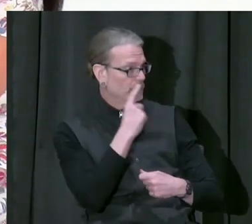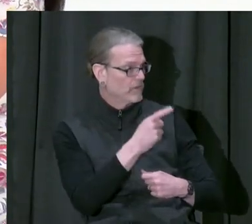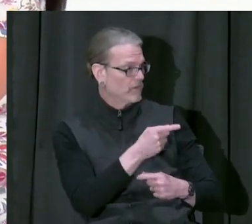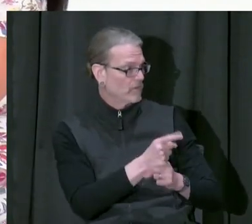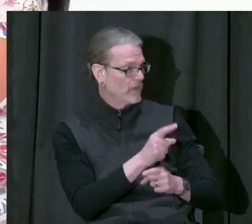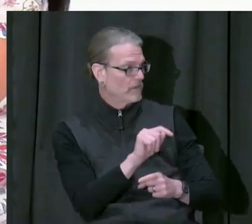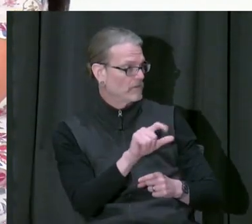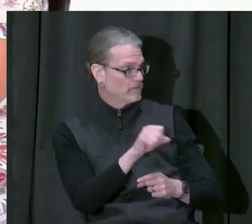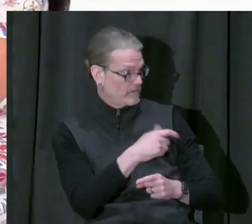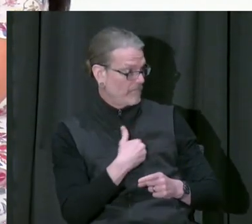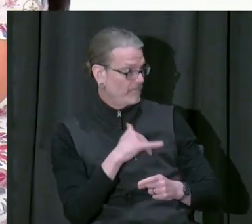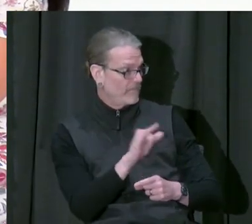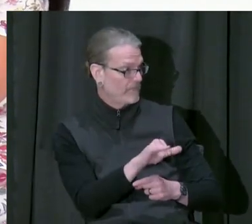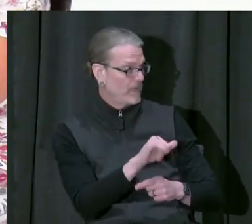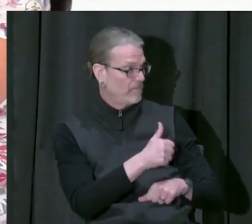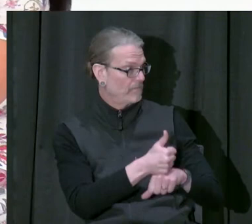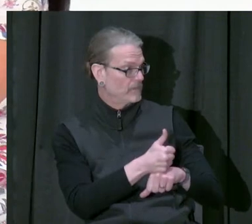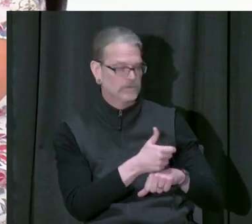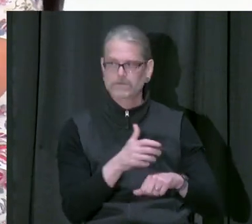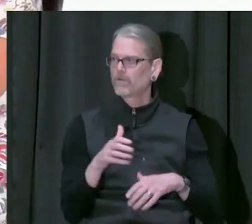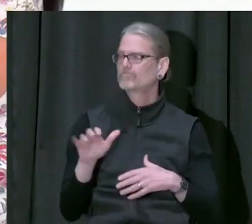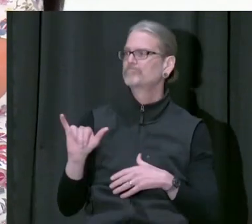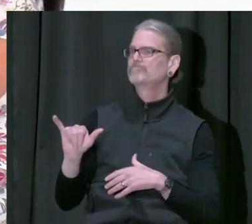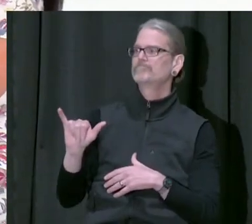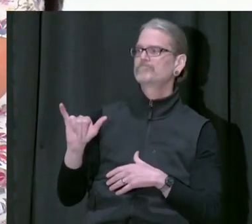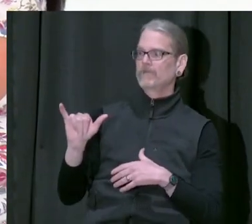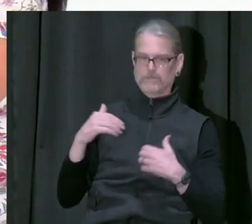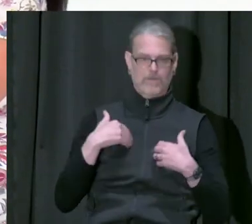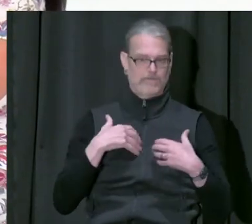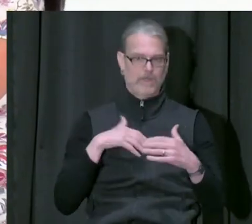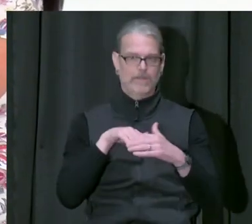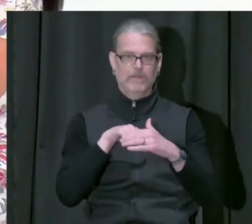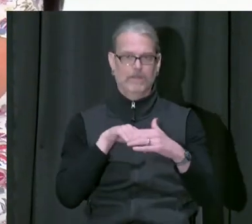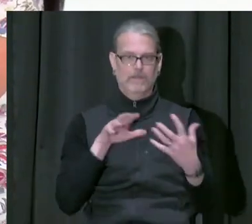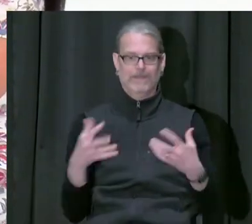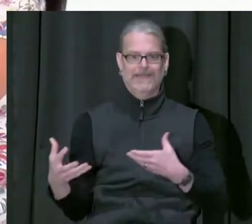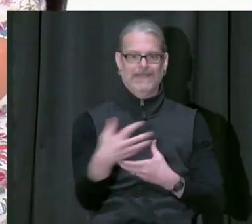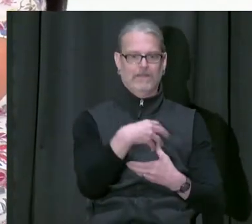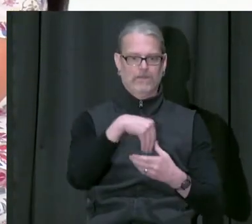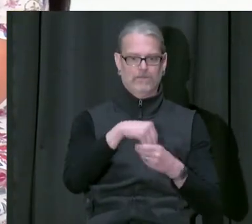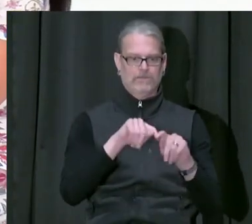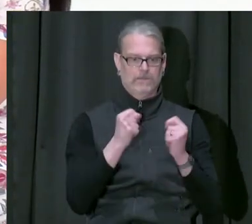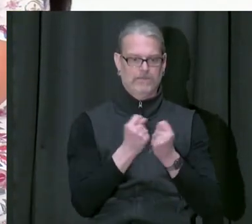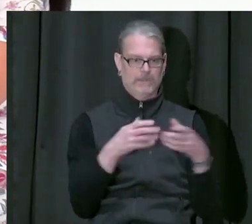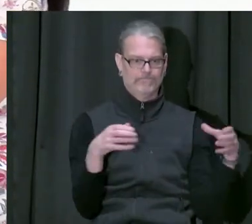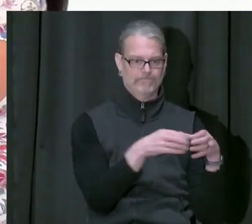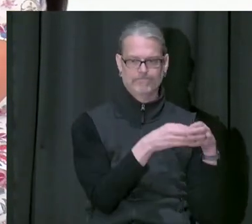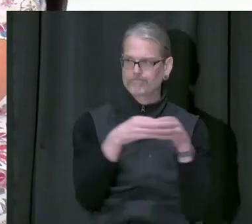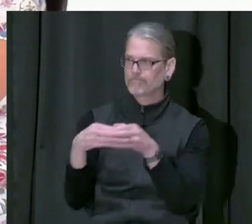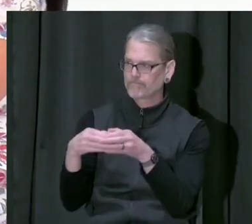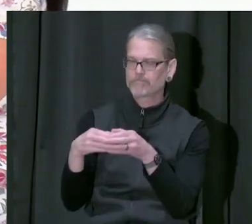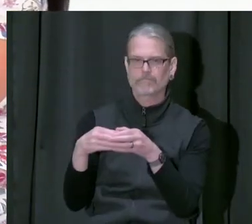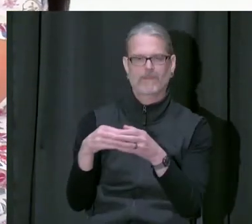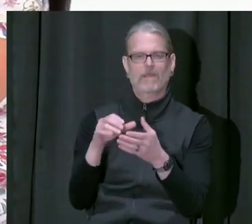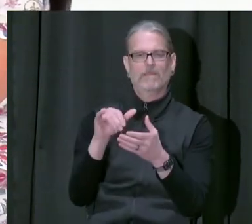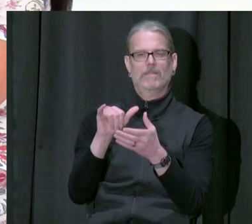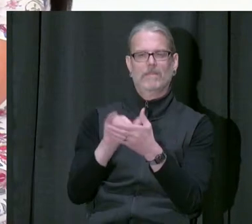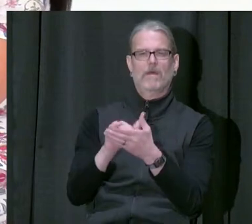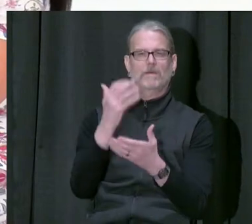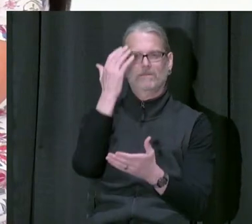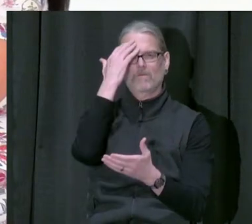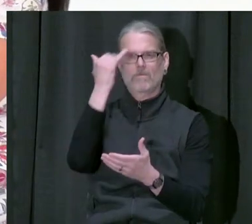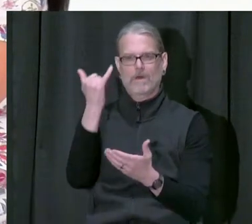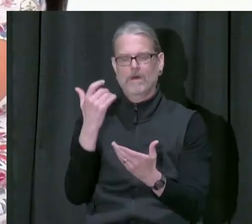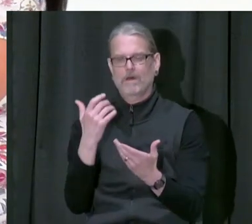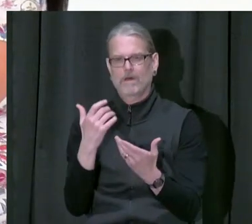So as I, you know, brought the inclusive team, you know, built my team, that's how I really got into working with all